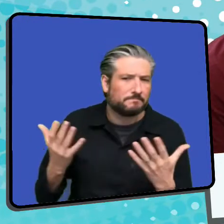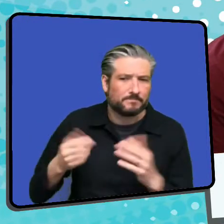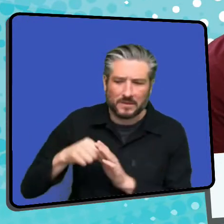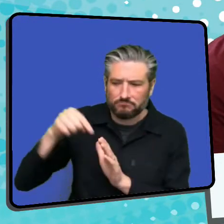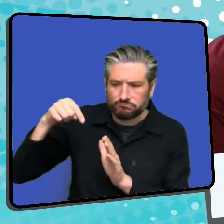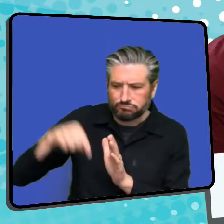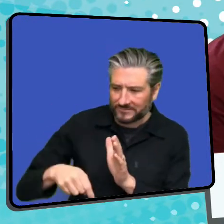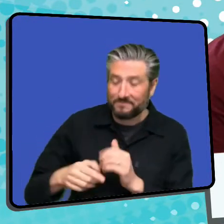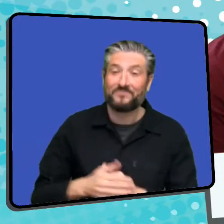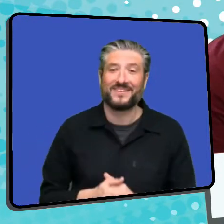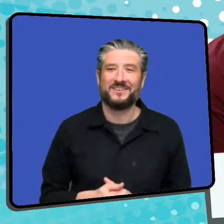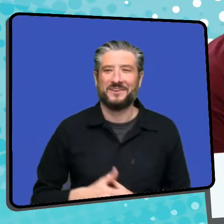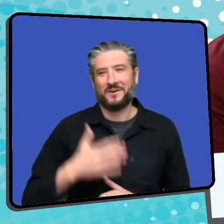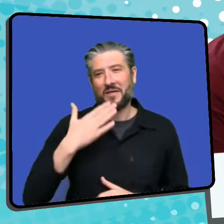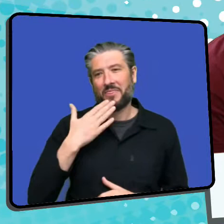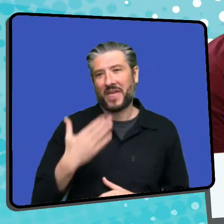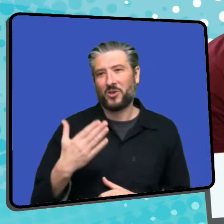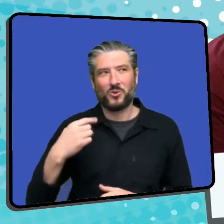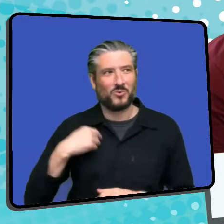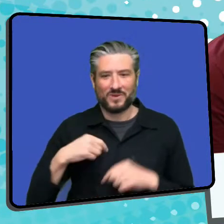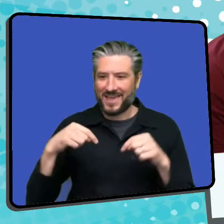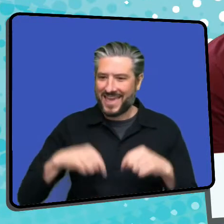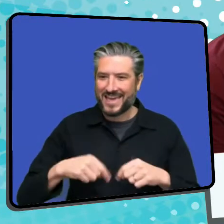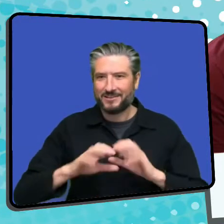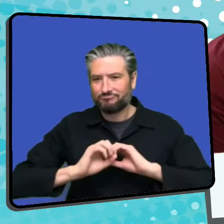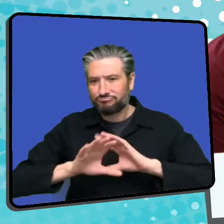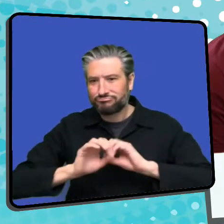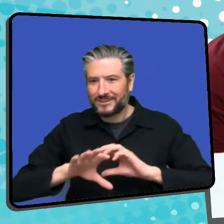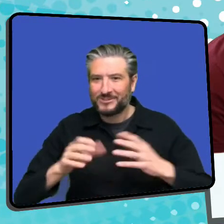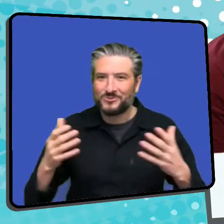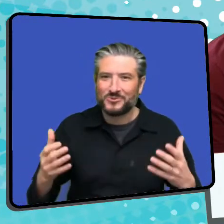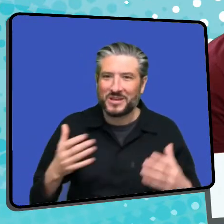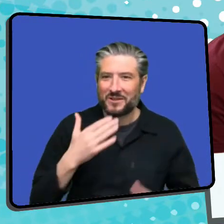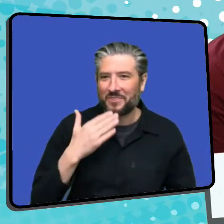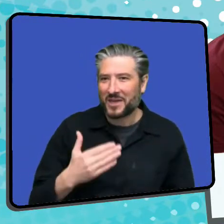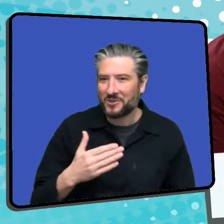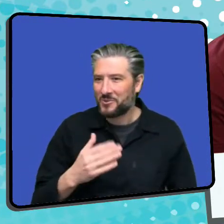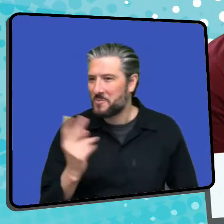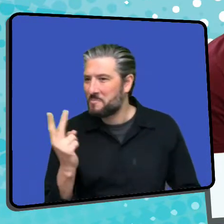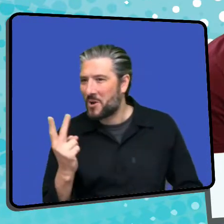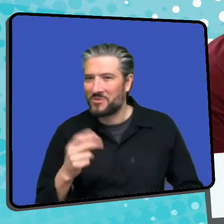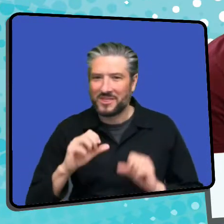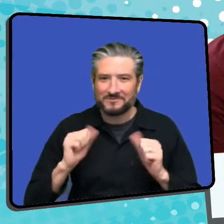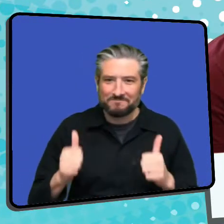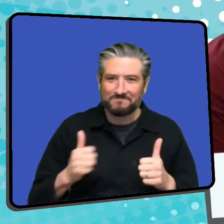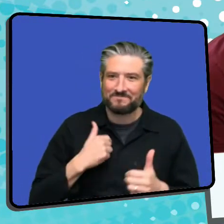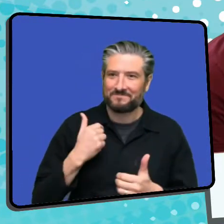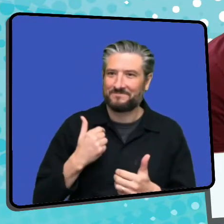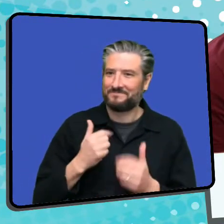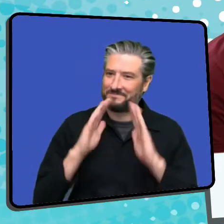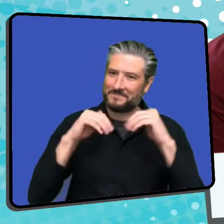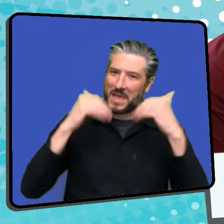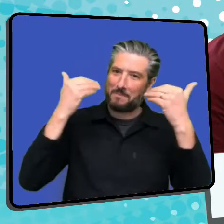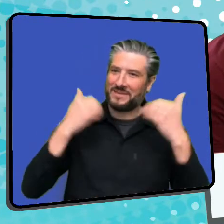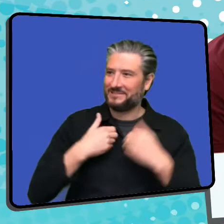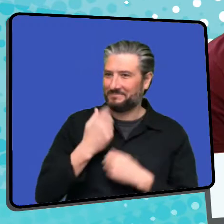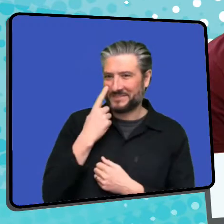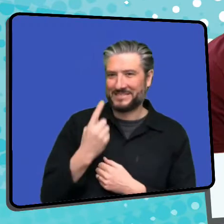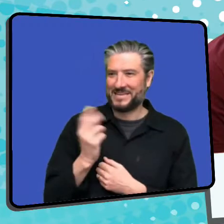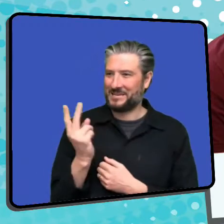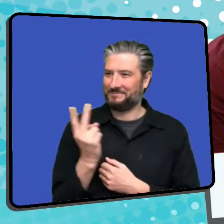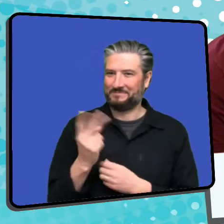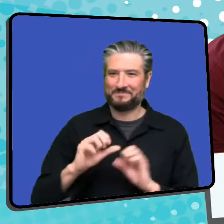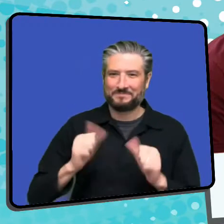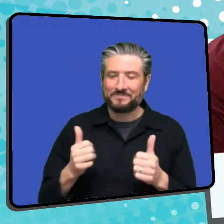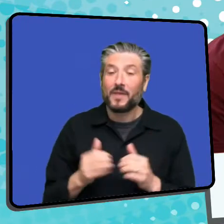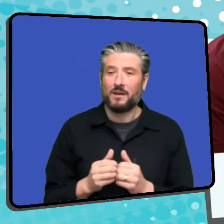having me here. Thank you, Hank. Thank you, Amy. It was really a pleasure to meet you. And you. Thanks. Thank